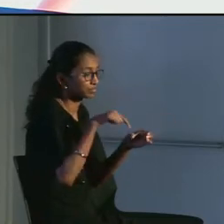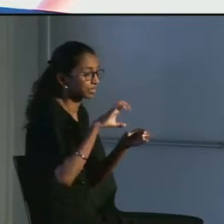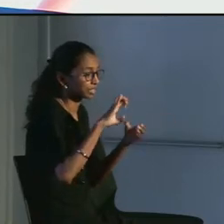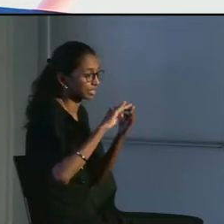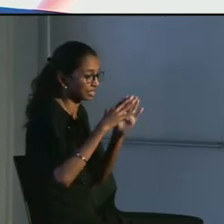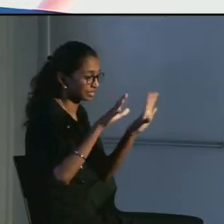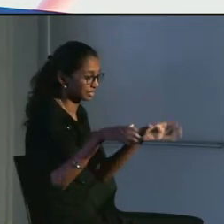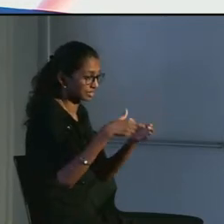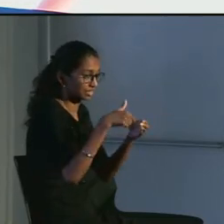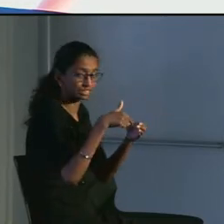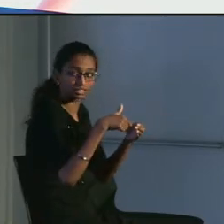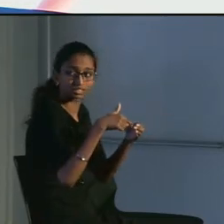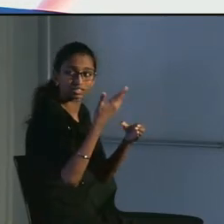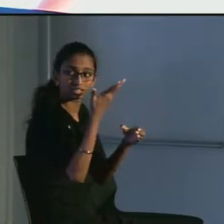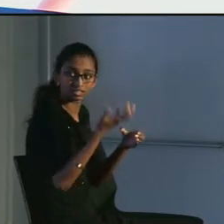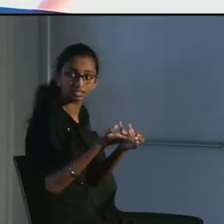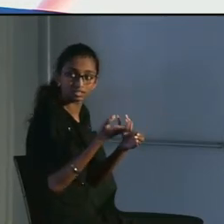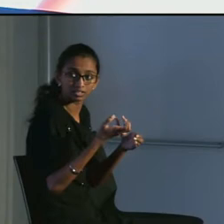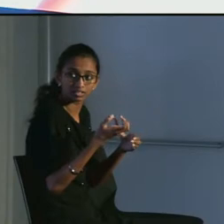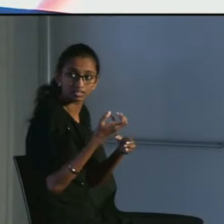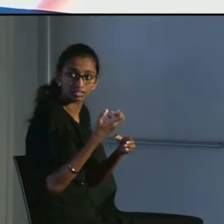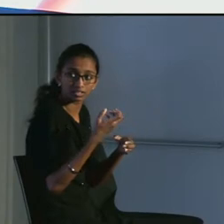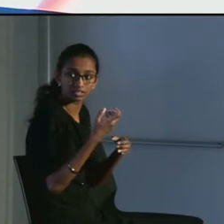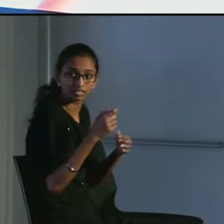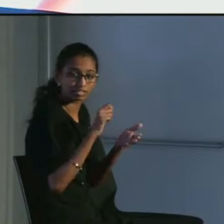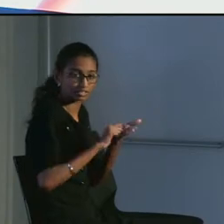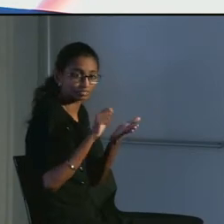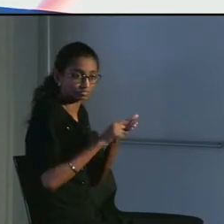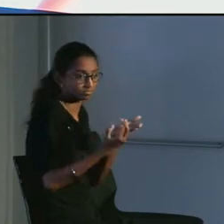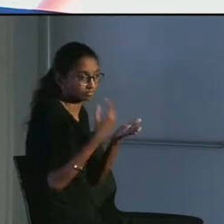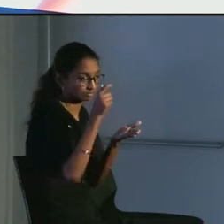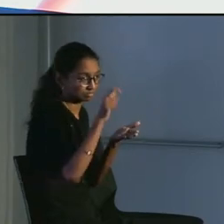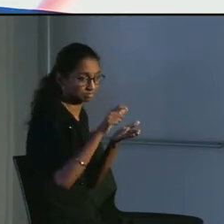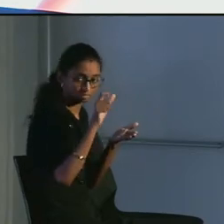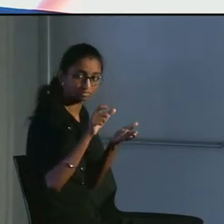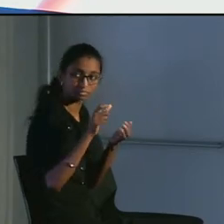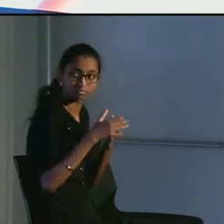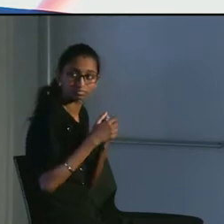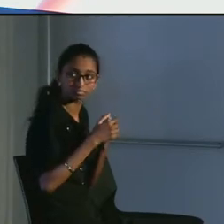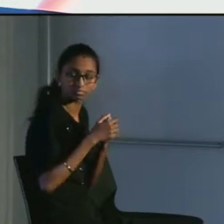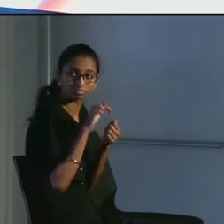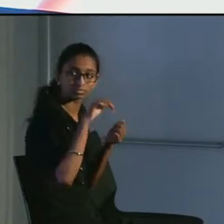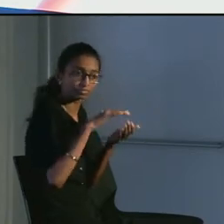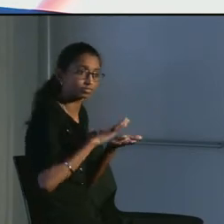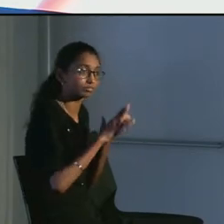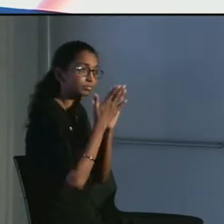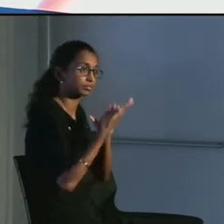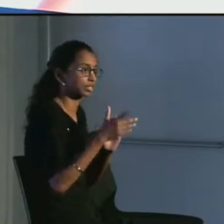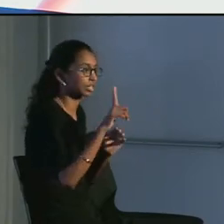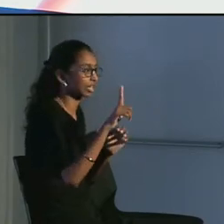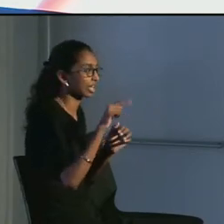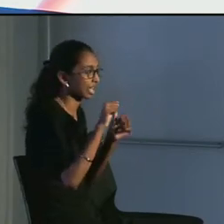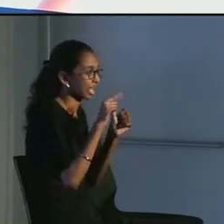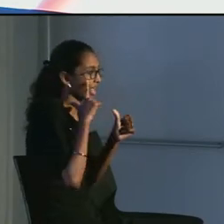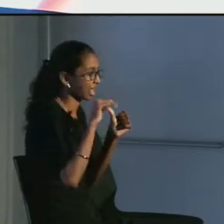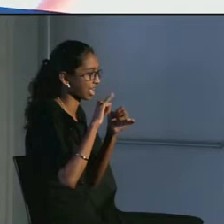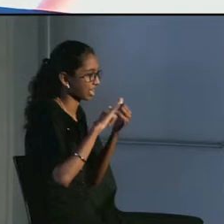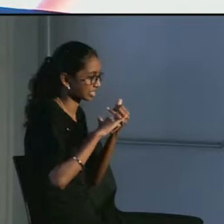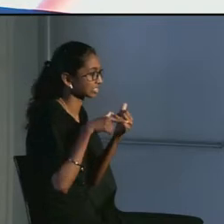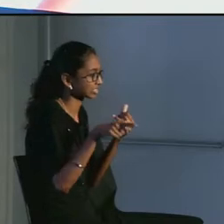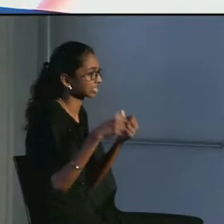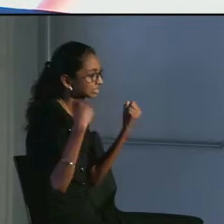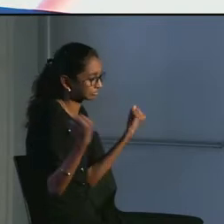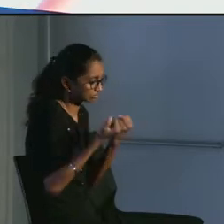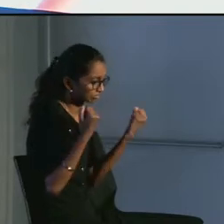community comprised bloggers who were journalists. And they became the allies in taking the message